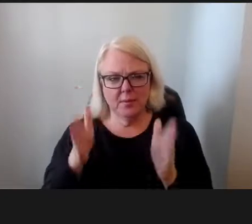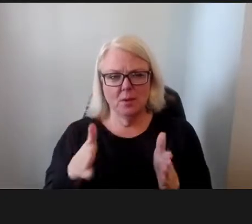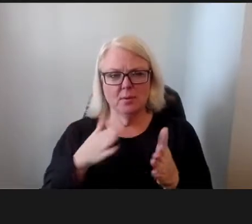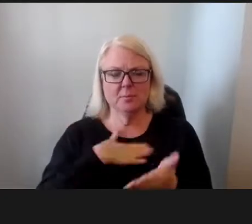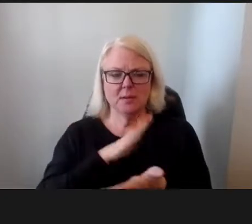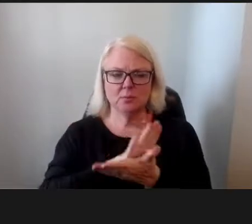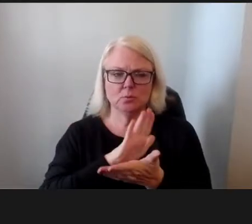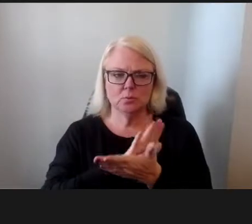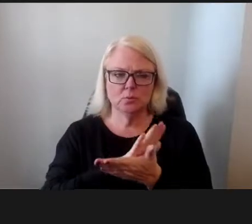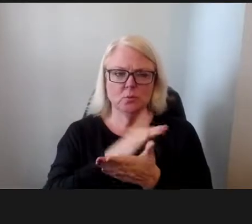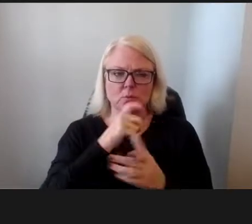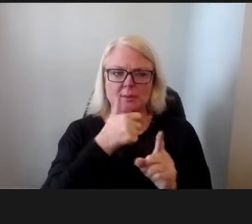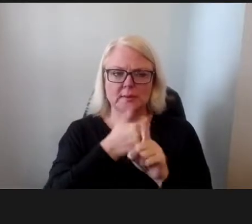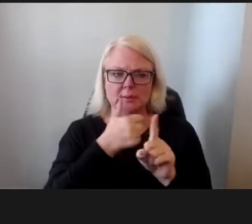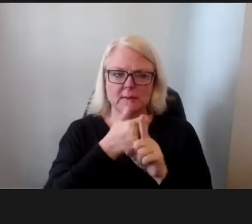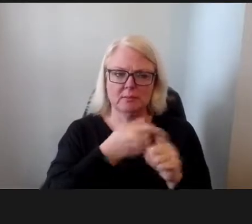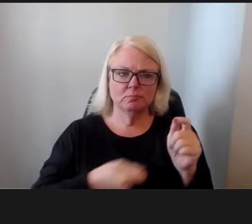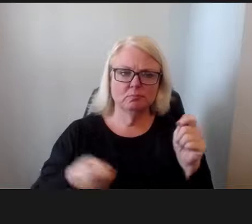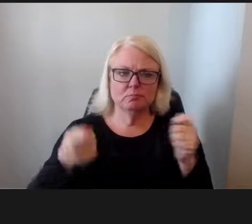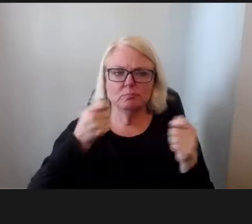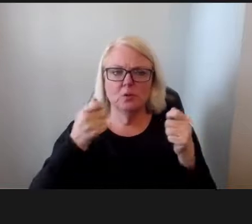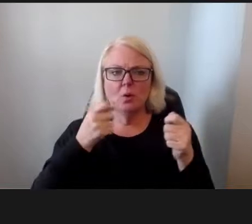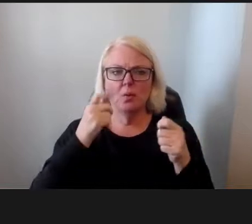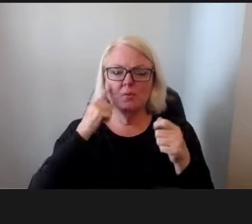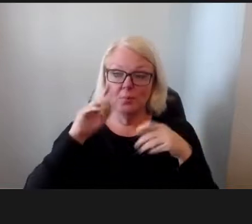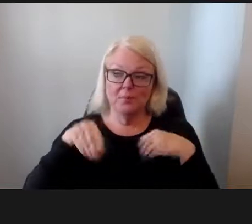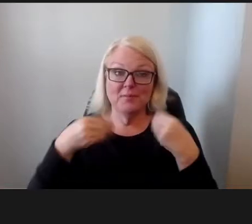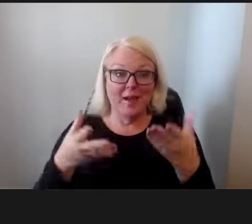school who was actually in charge of providing access.